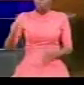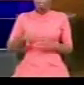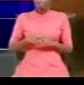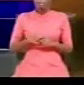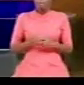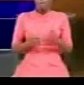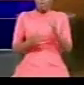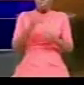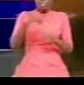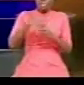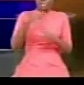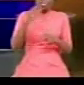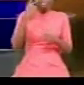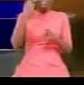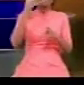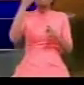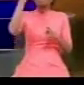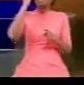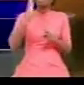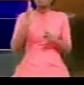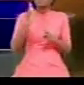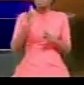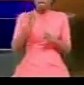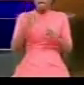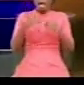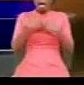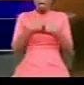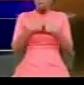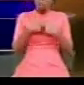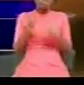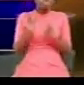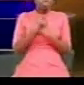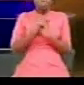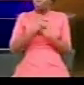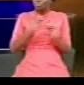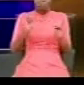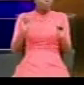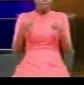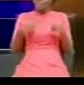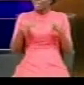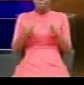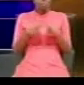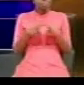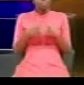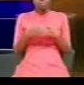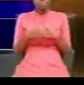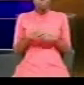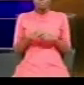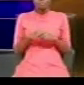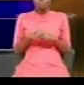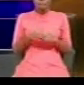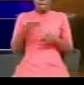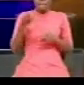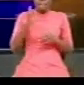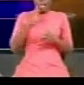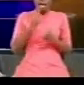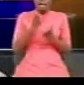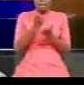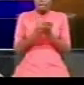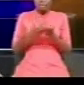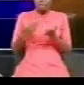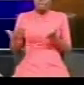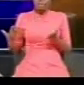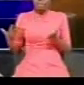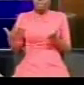which in the sight of God has no value. There are certain